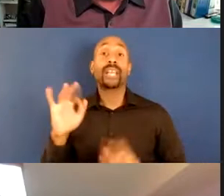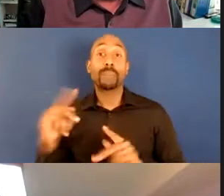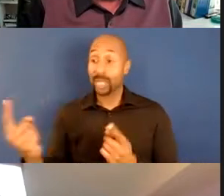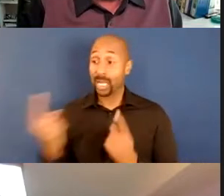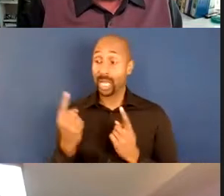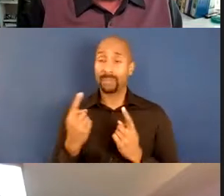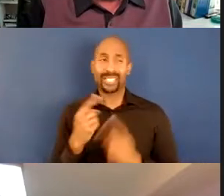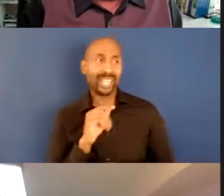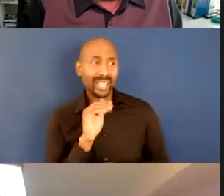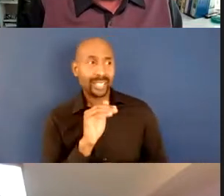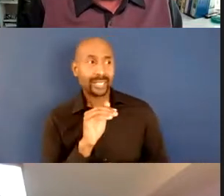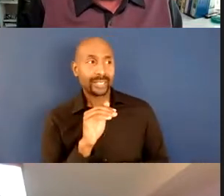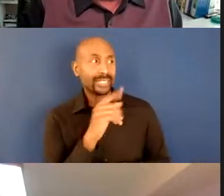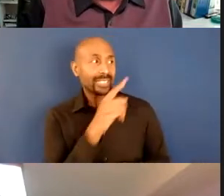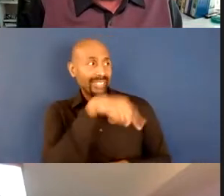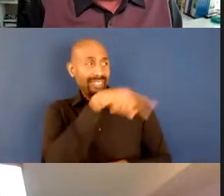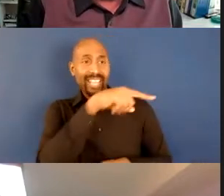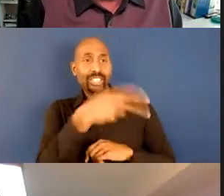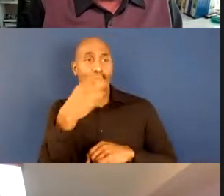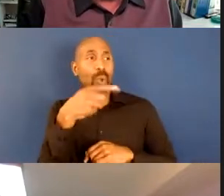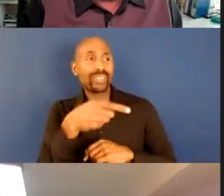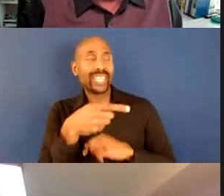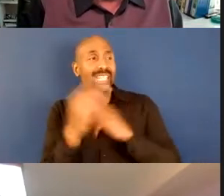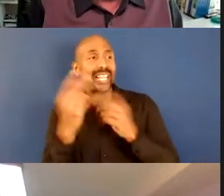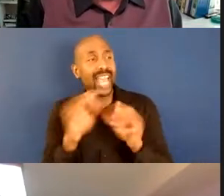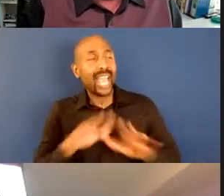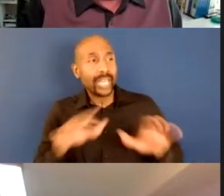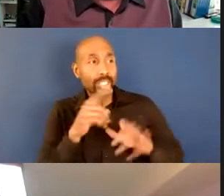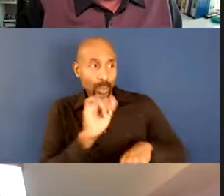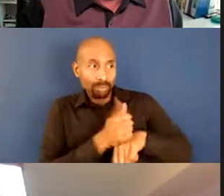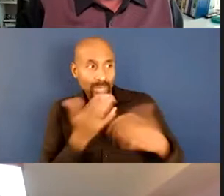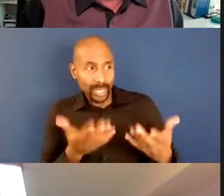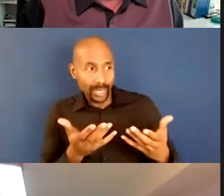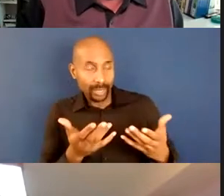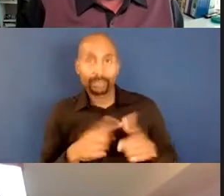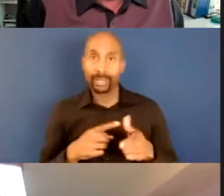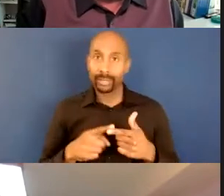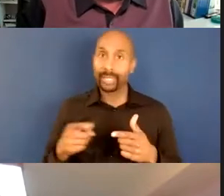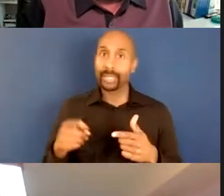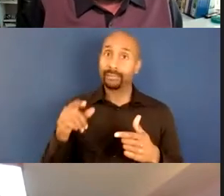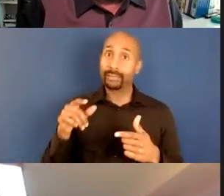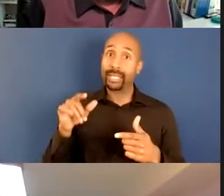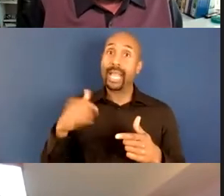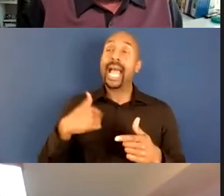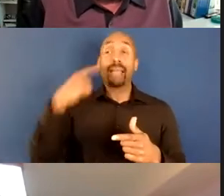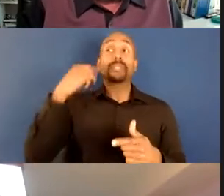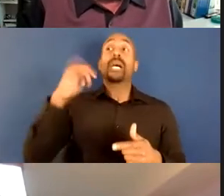piece. I say I should be working on their behalf to shift